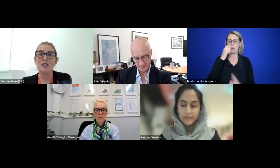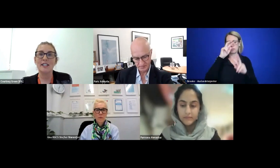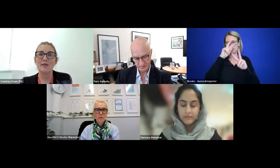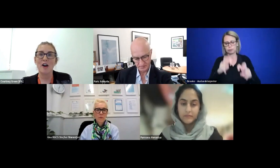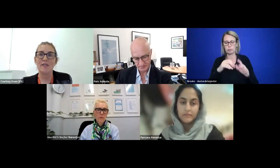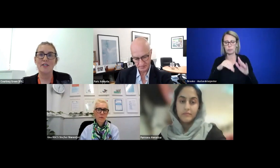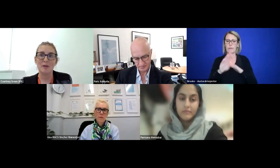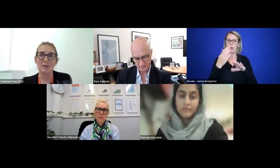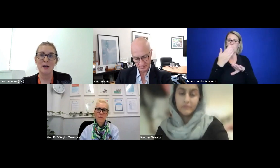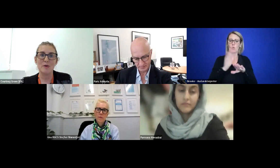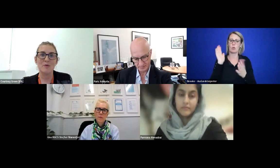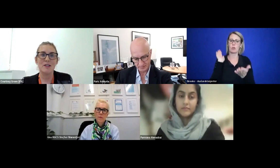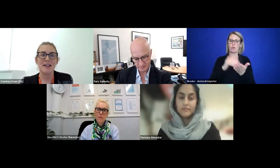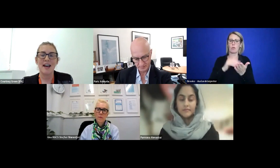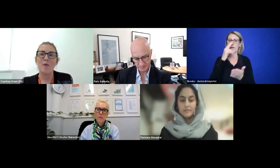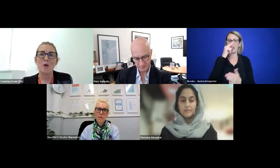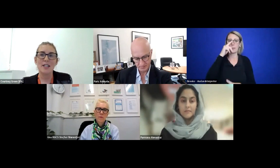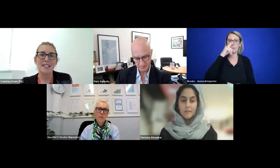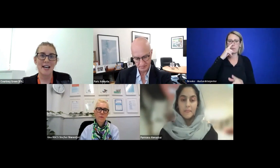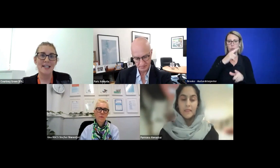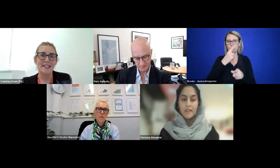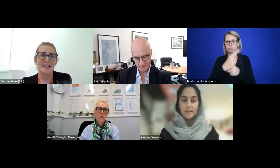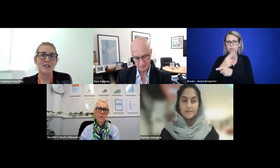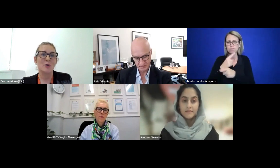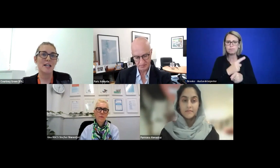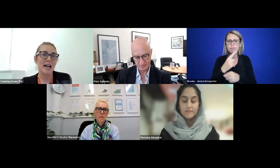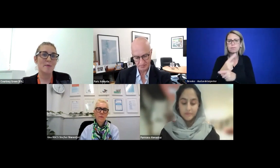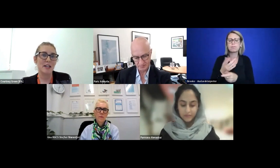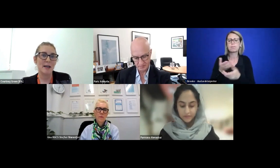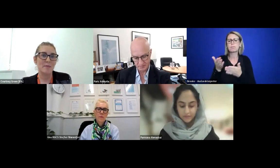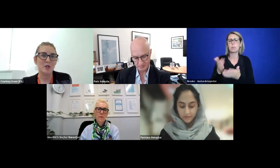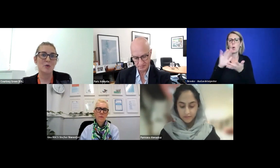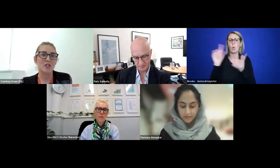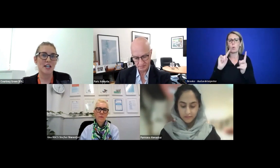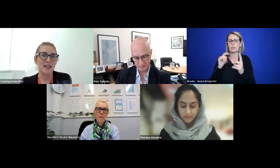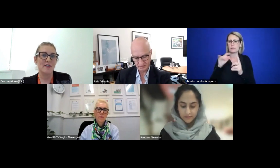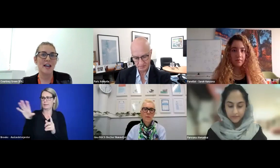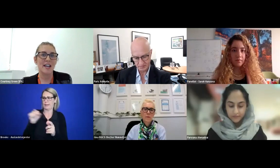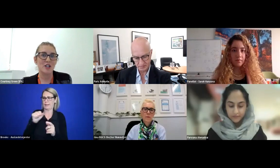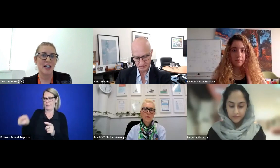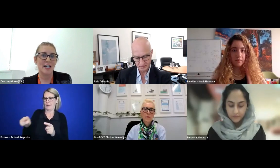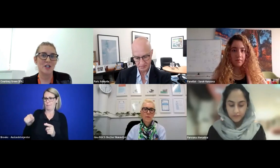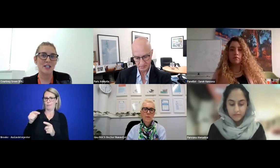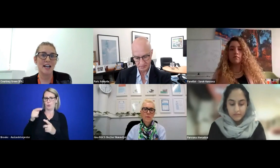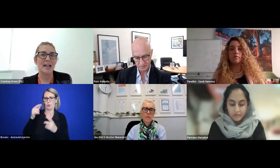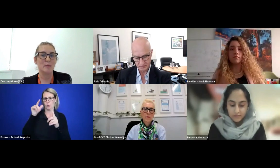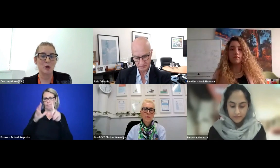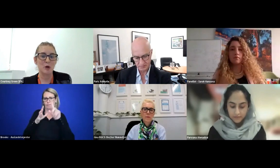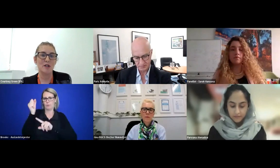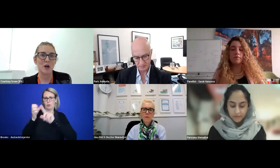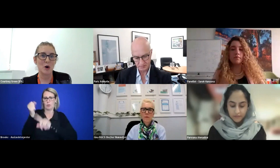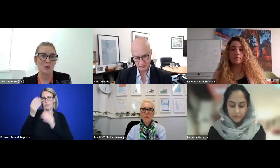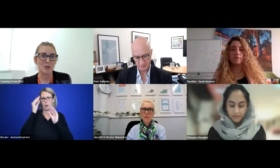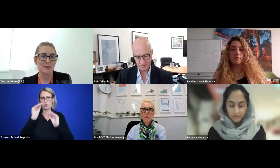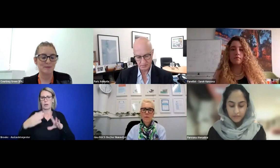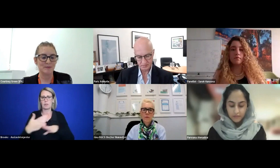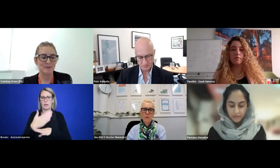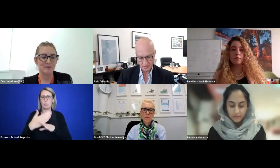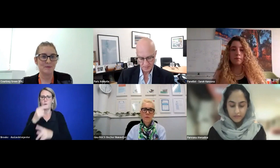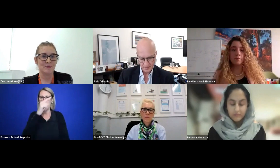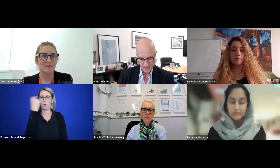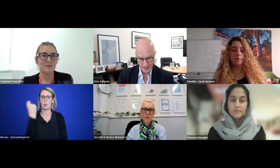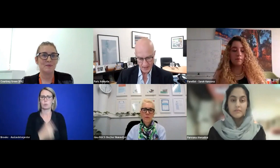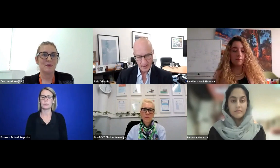of newly arrived young people and what it takes to enable them to achieve their education and employment goals.